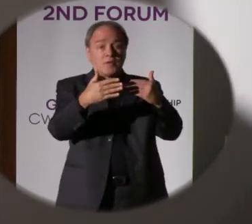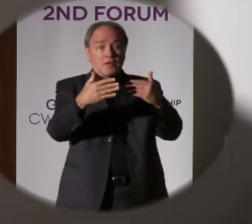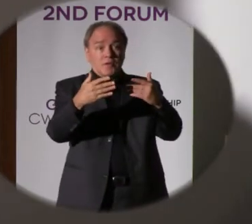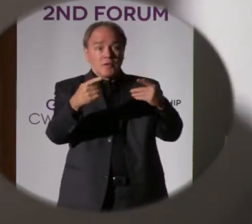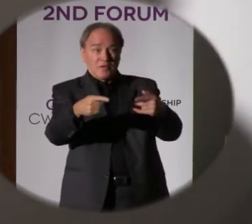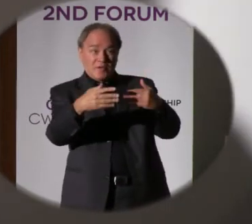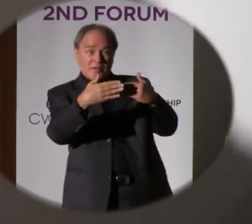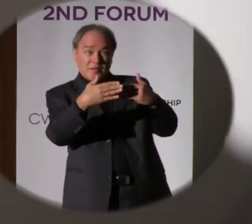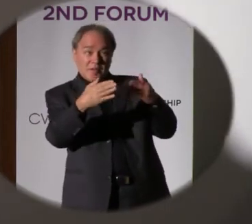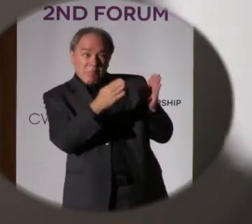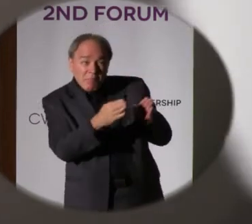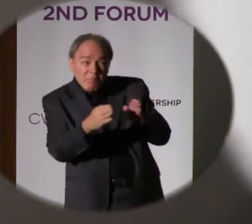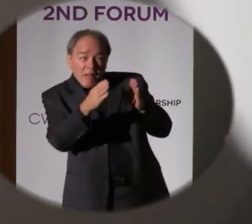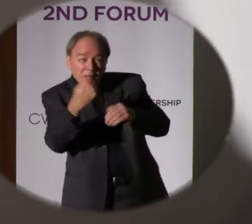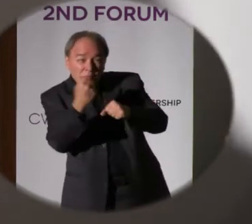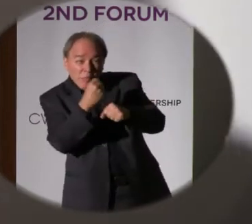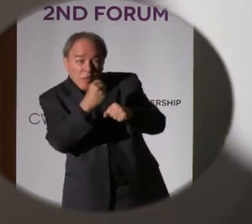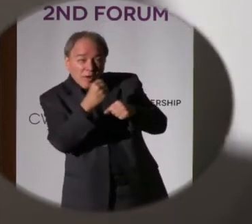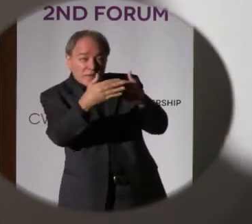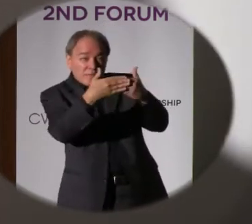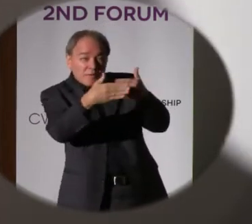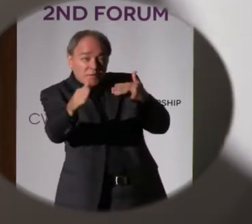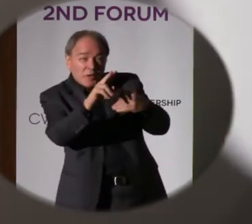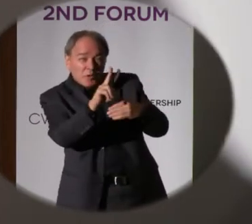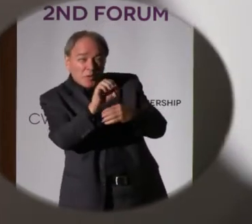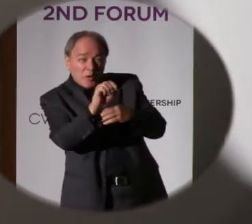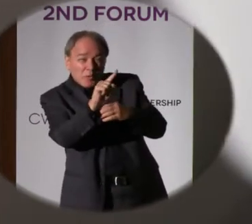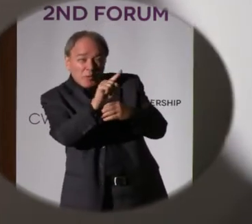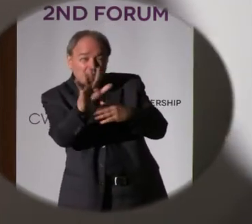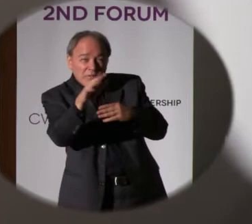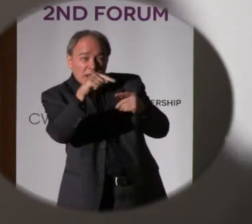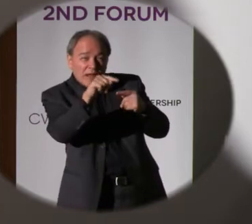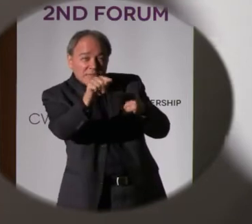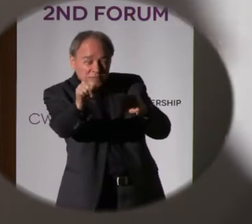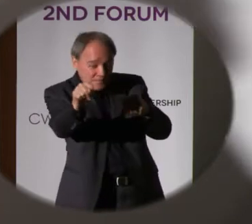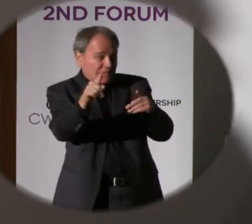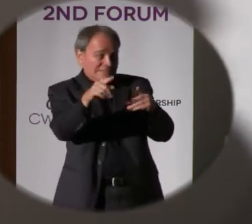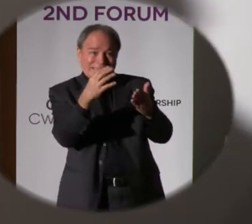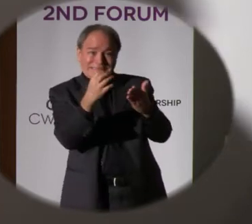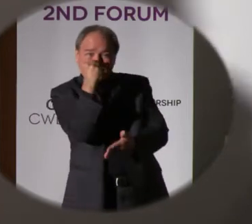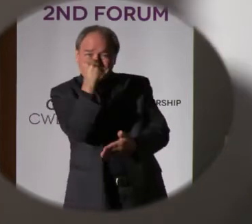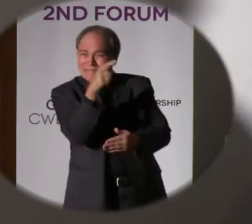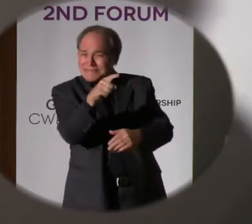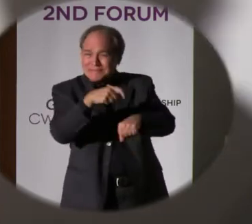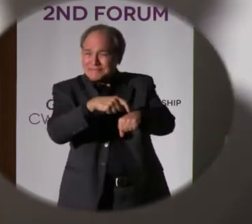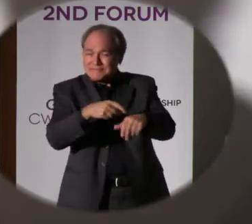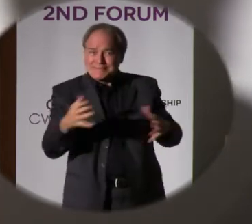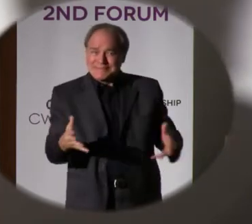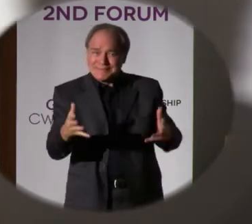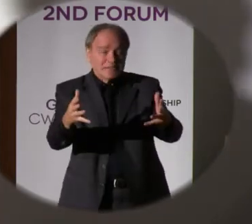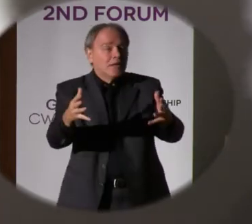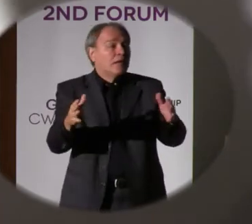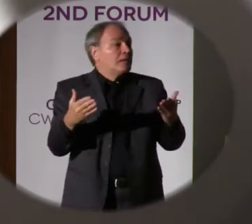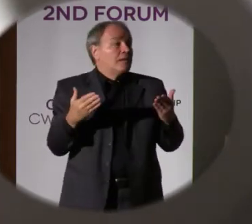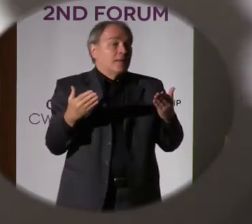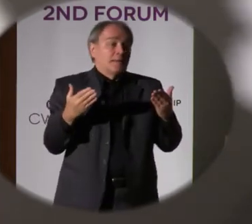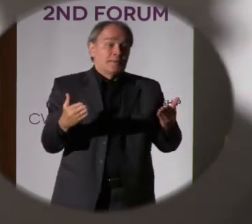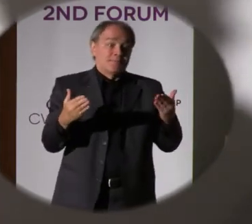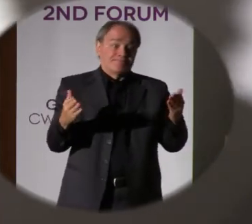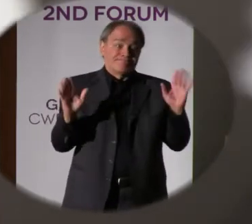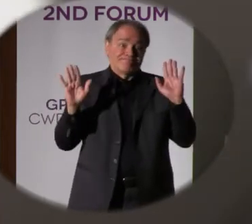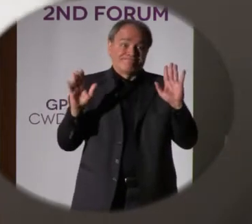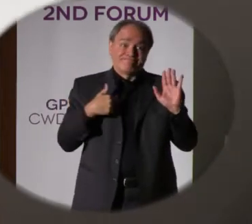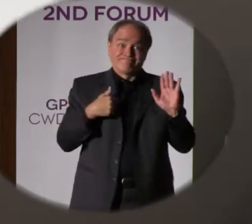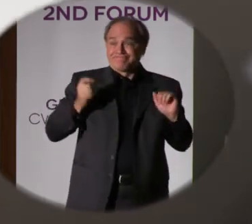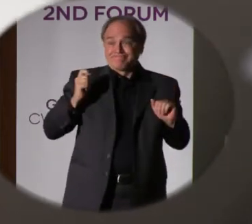agenda underway, the planning for that event. Okay, now we are a little bit behind time. Thank you,